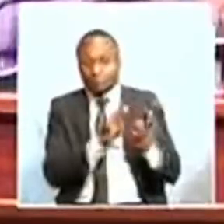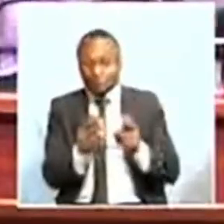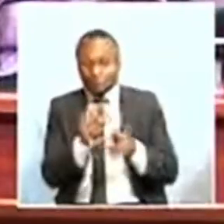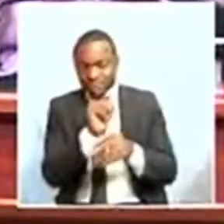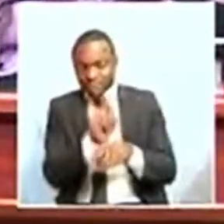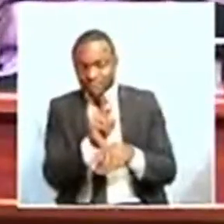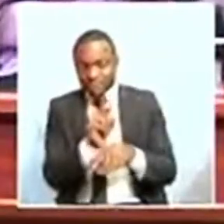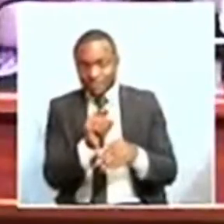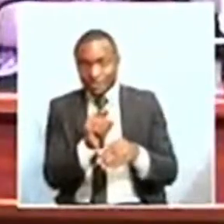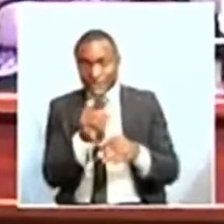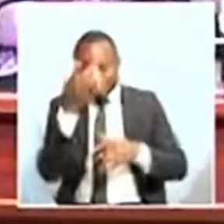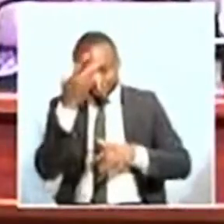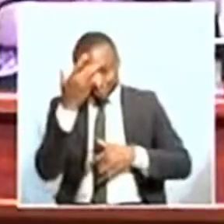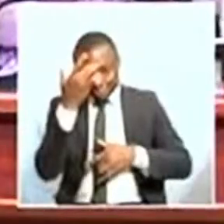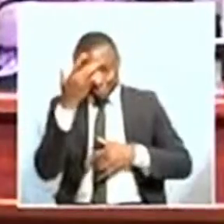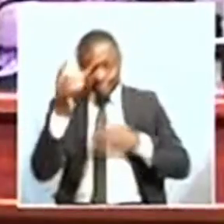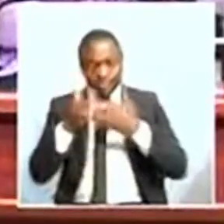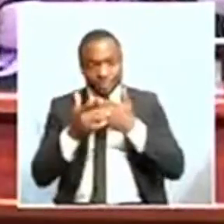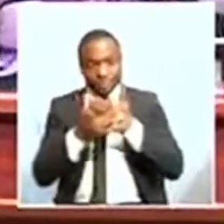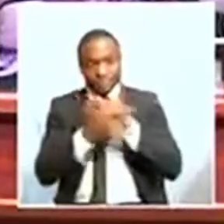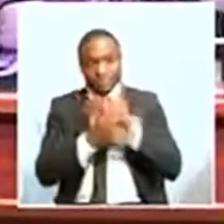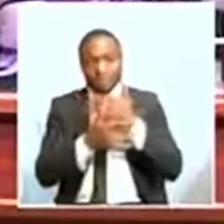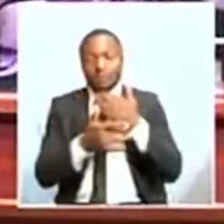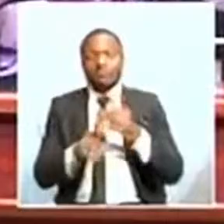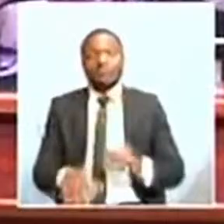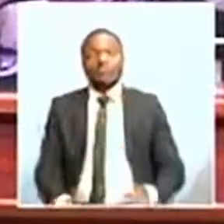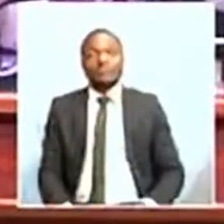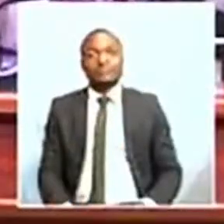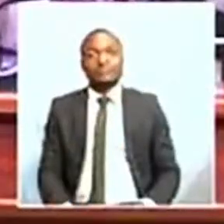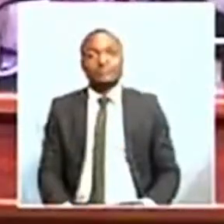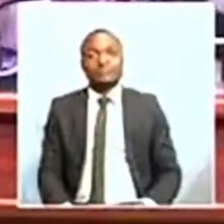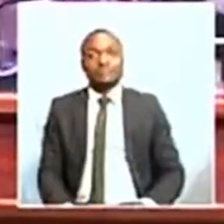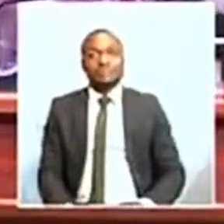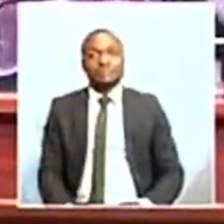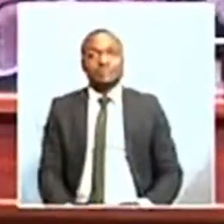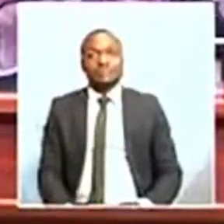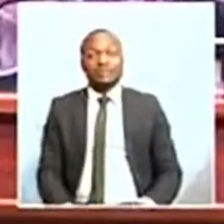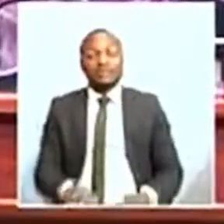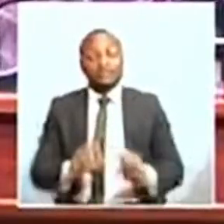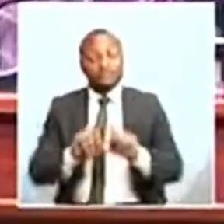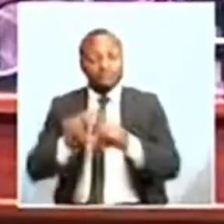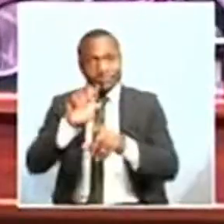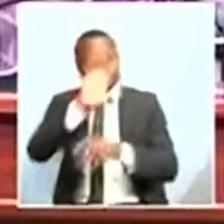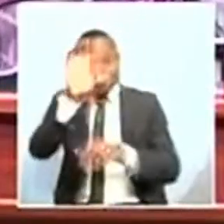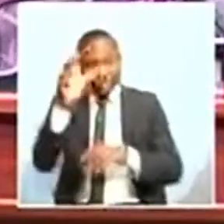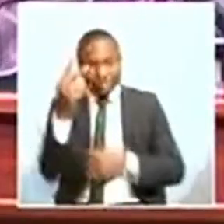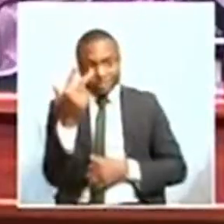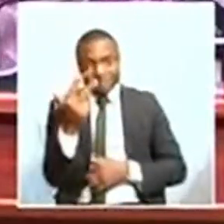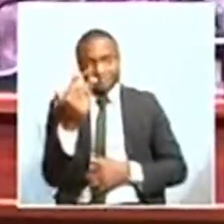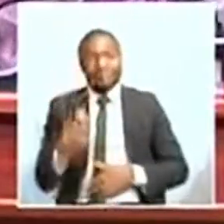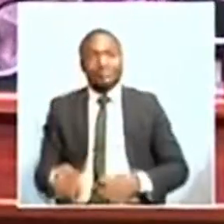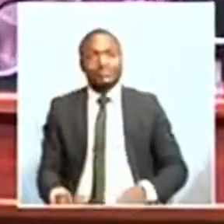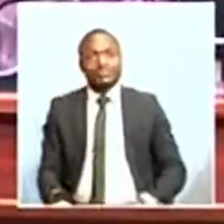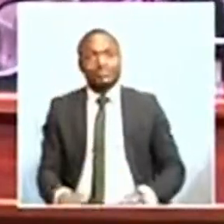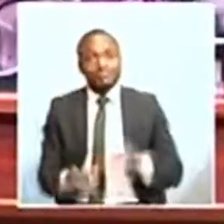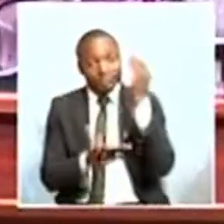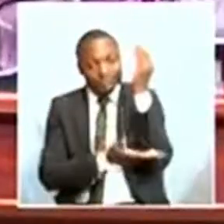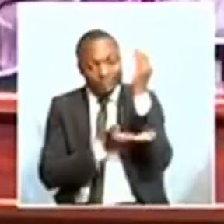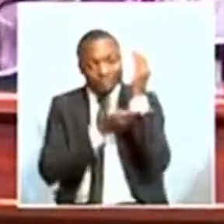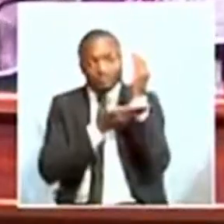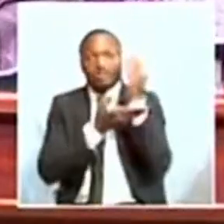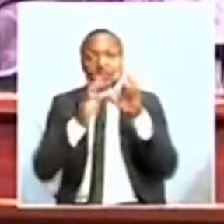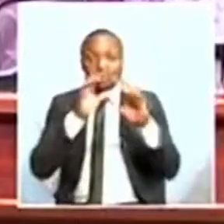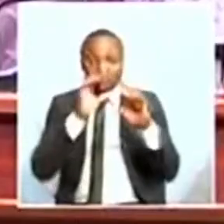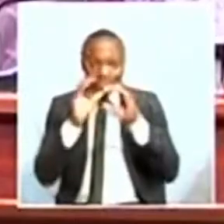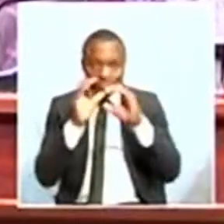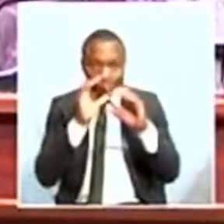outbreak, and there has been heightened index of suspicion in the province. 3. Enhanced risk